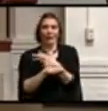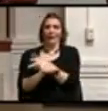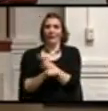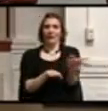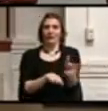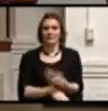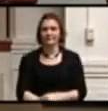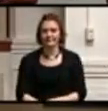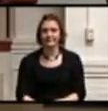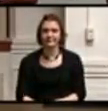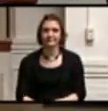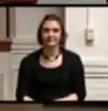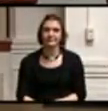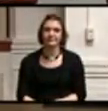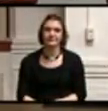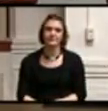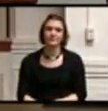call.